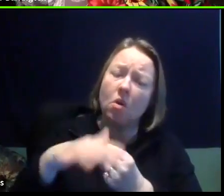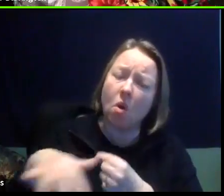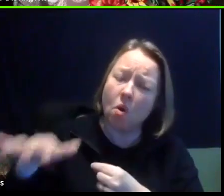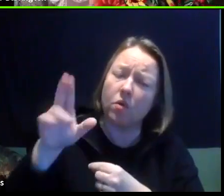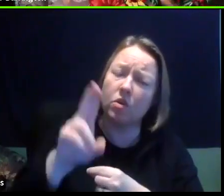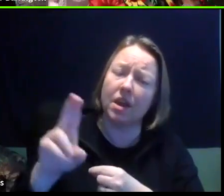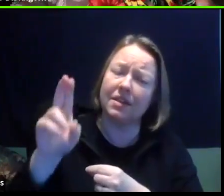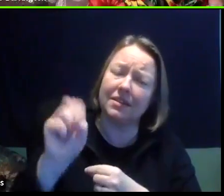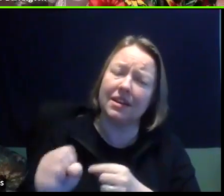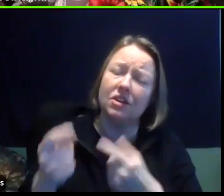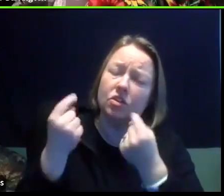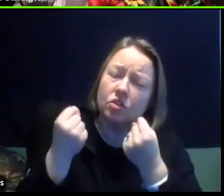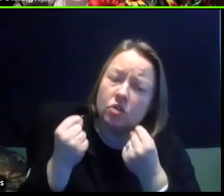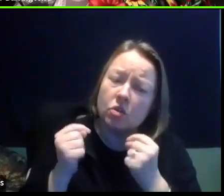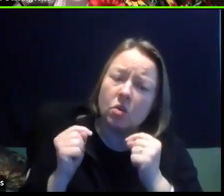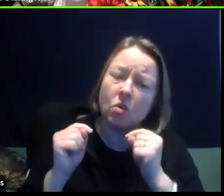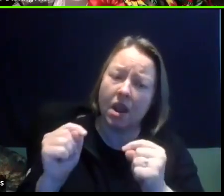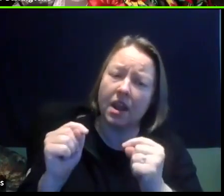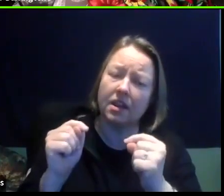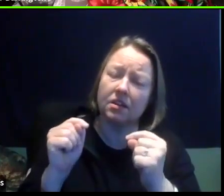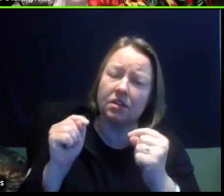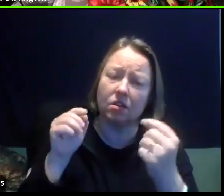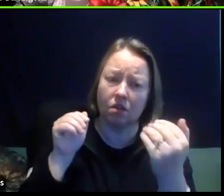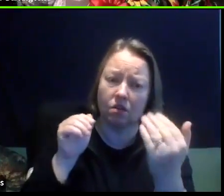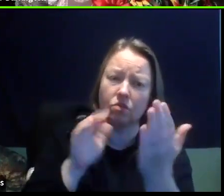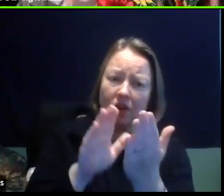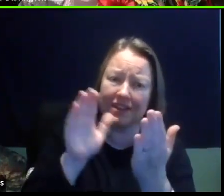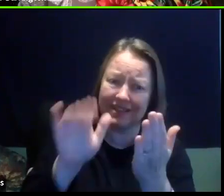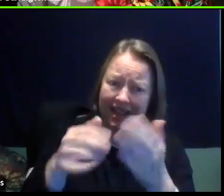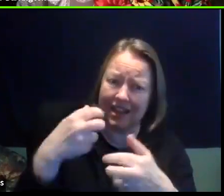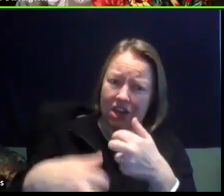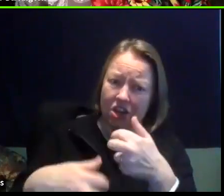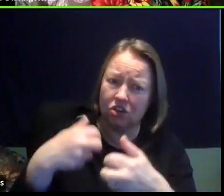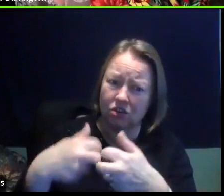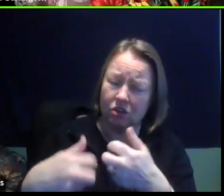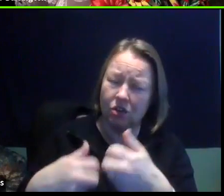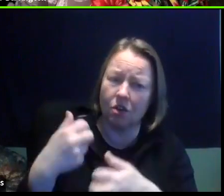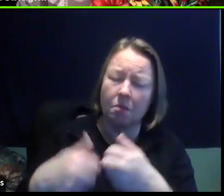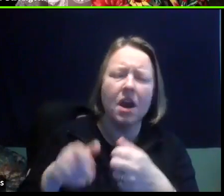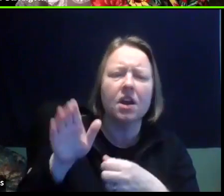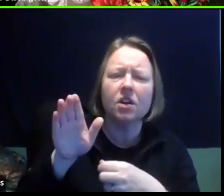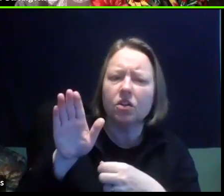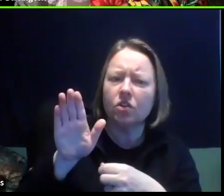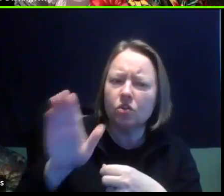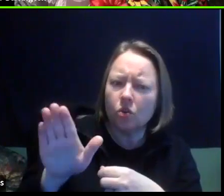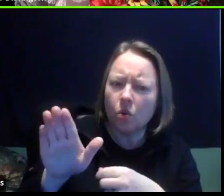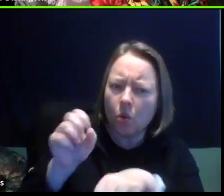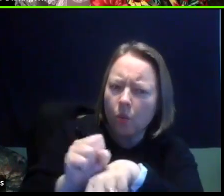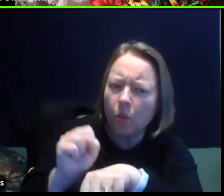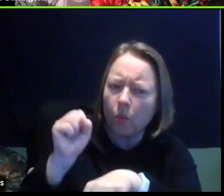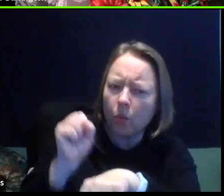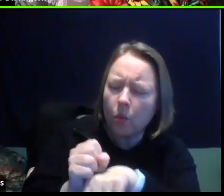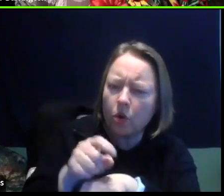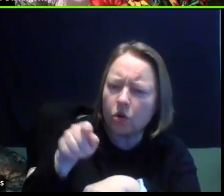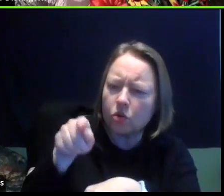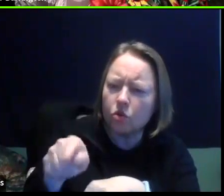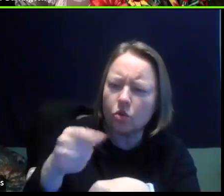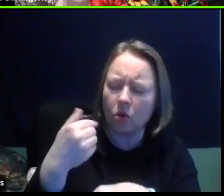who were trying to address this issue, but do you in your line of work